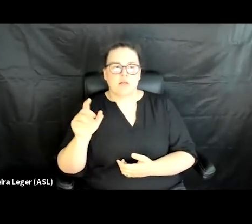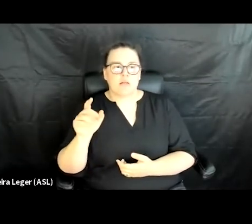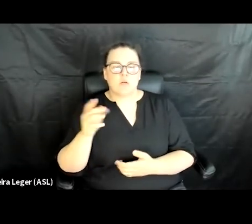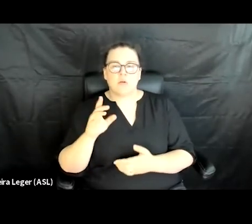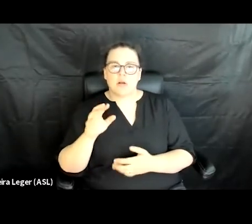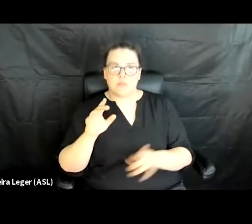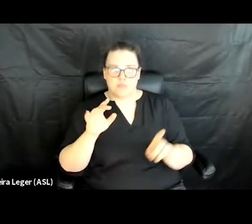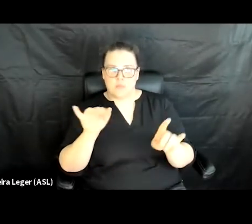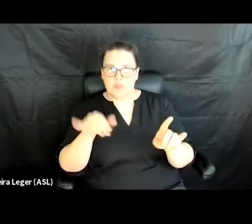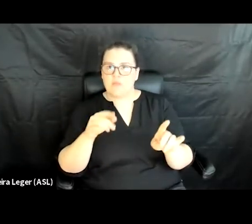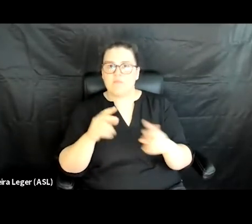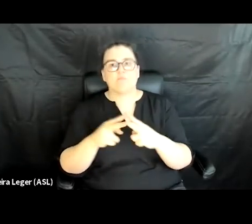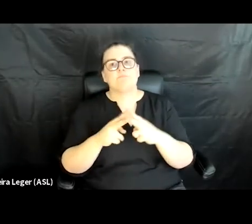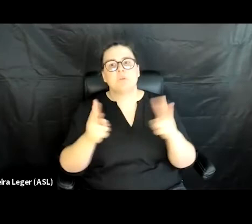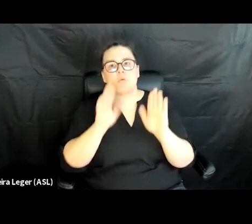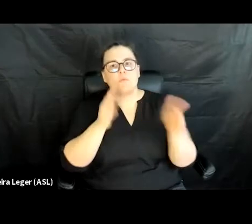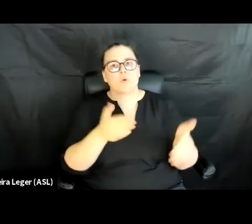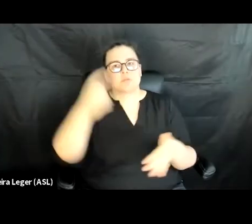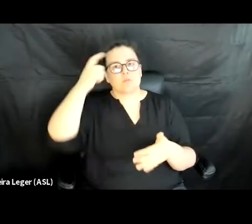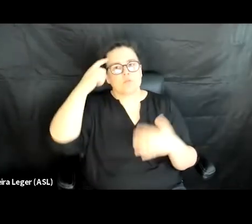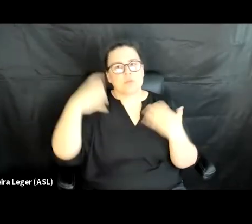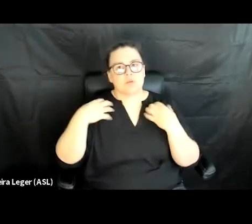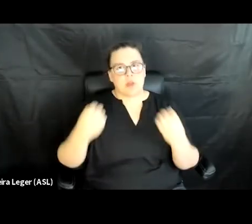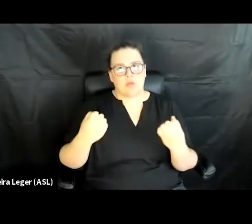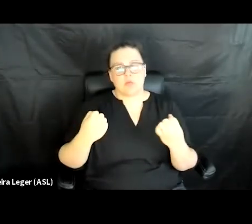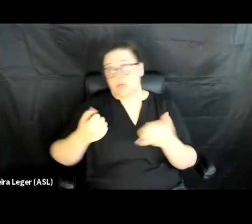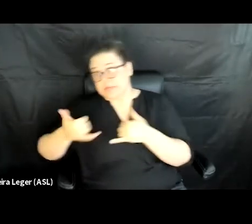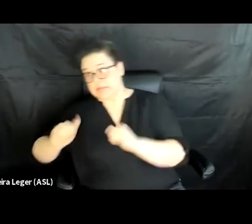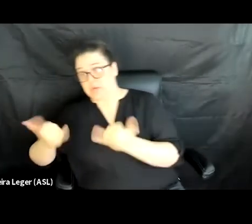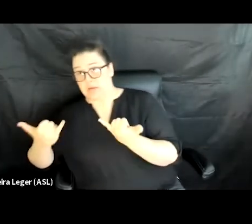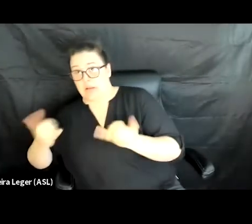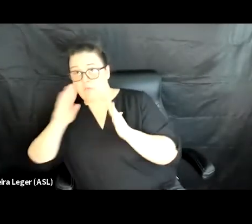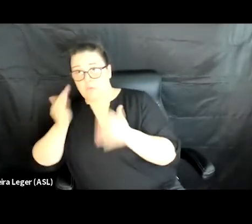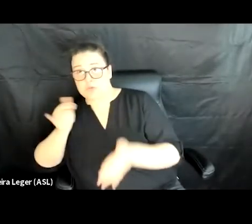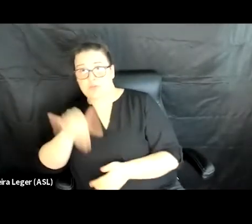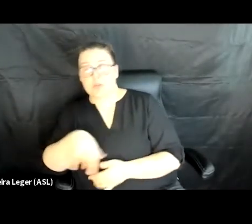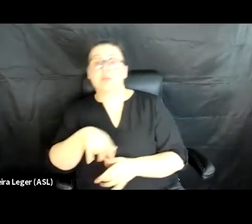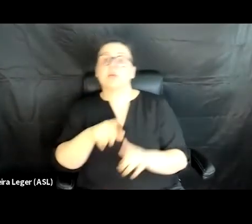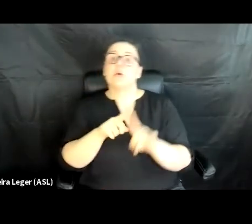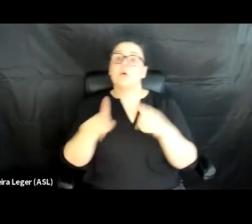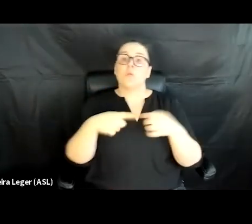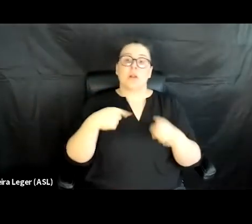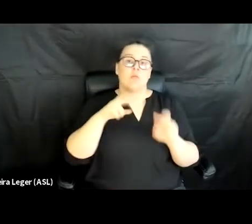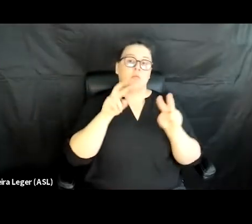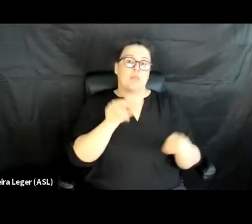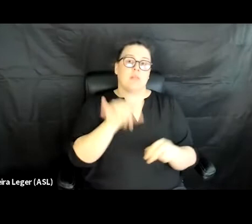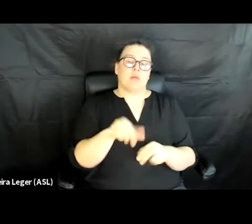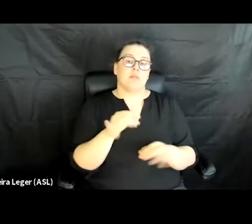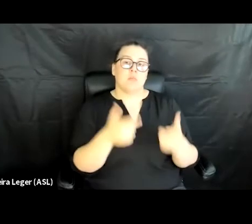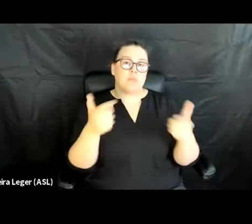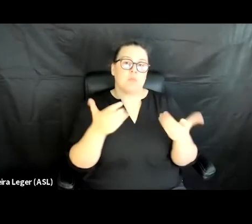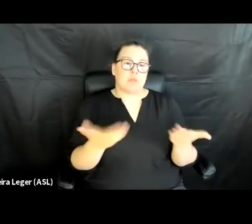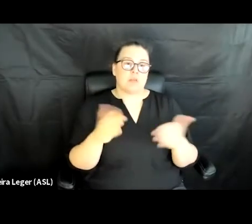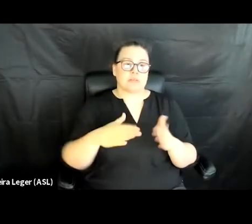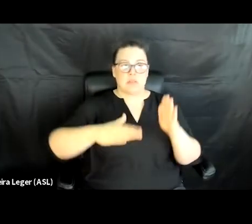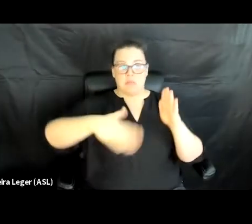on that mental health needs, and I think are still very focused. So when I look at this, the big things at the bottom here that lots of employers were